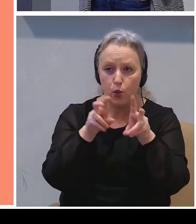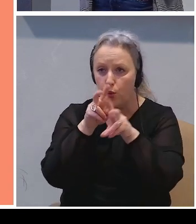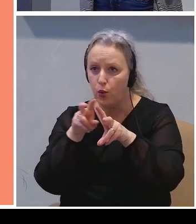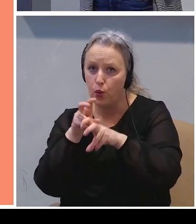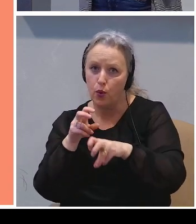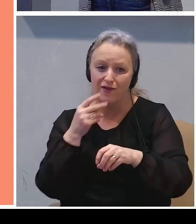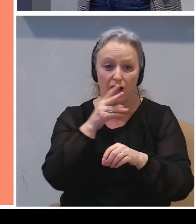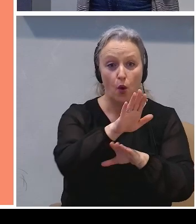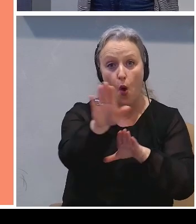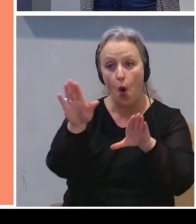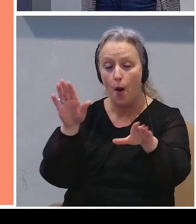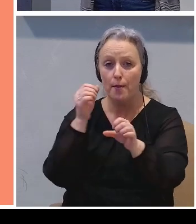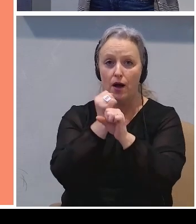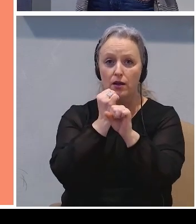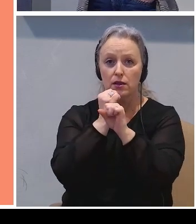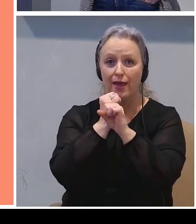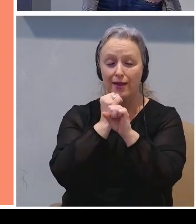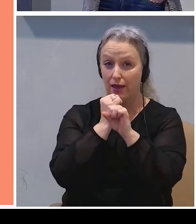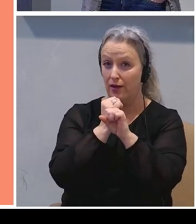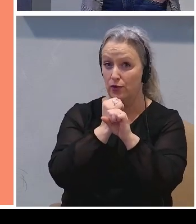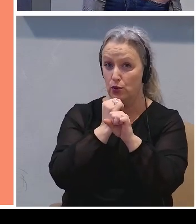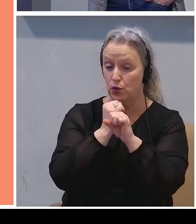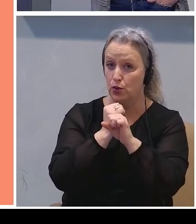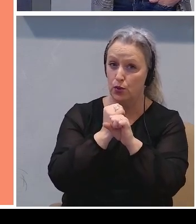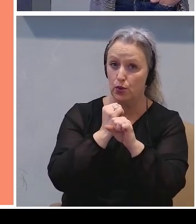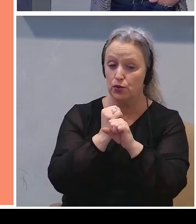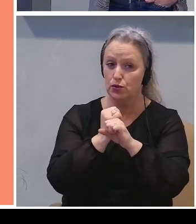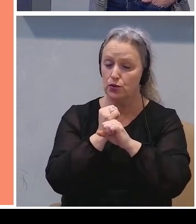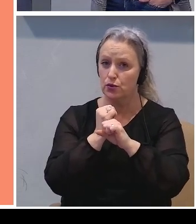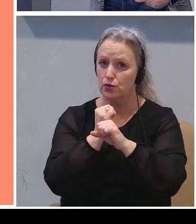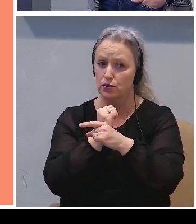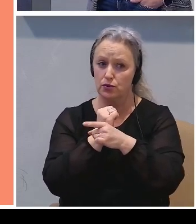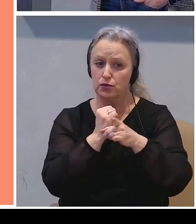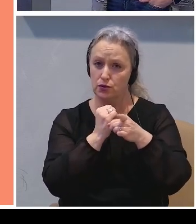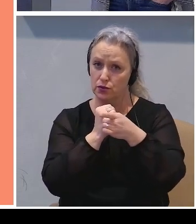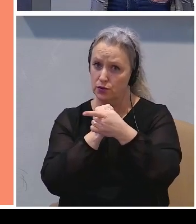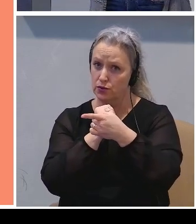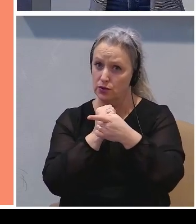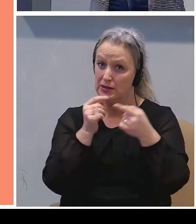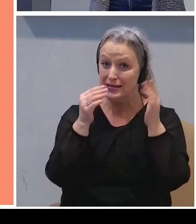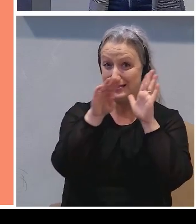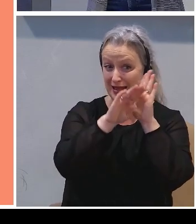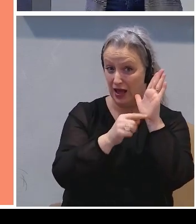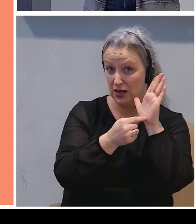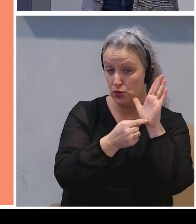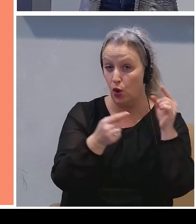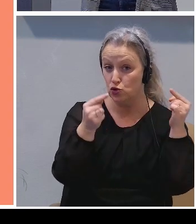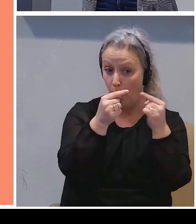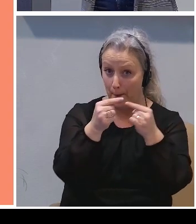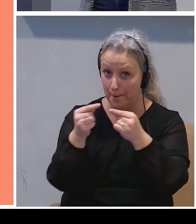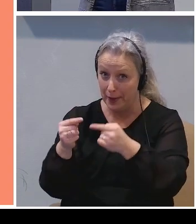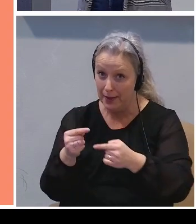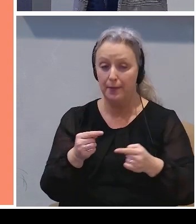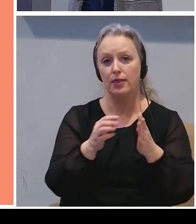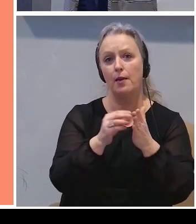for clinical trials. It's not so easy to get a good academic clinical trial unit to give this service on data management. And many